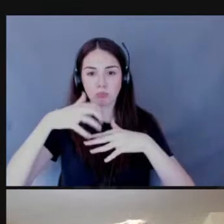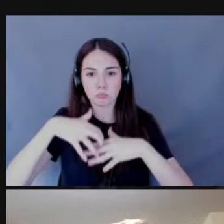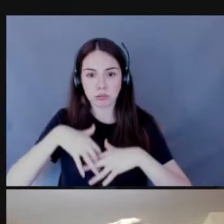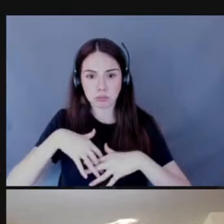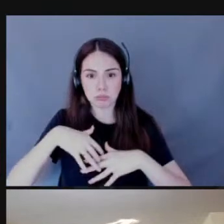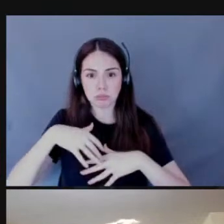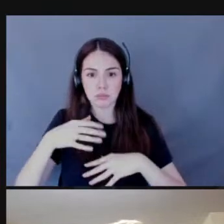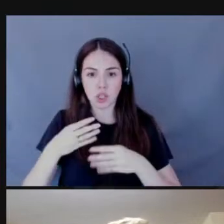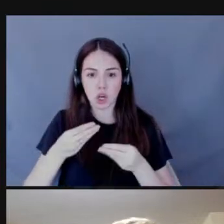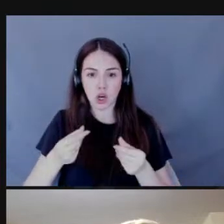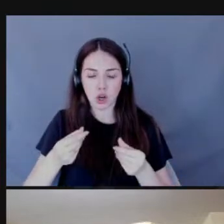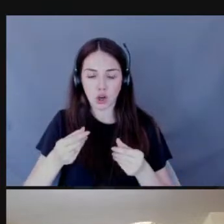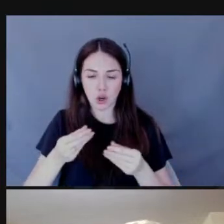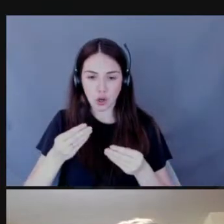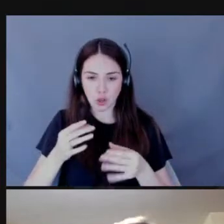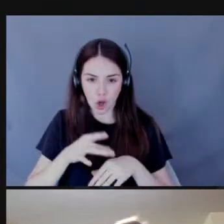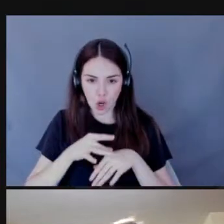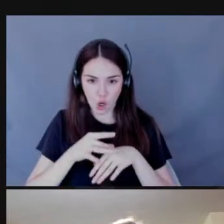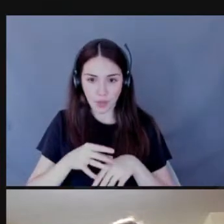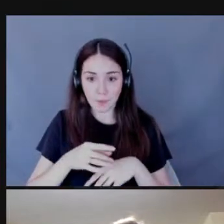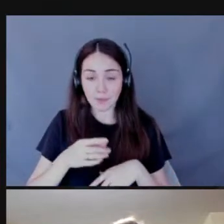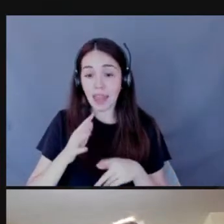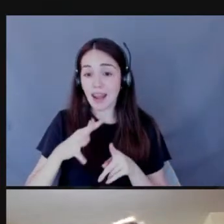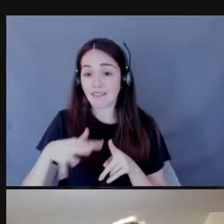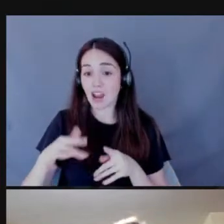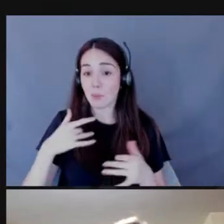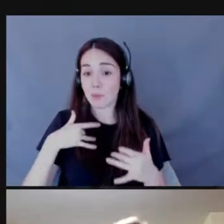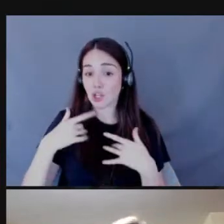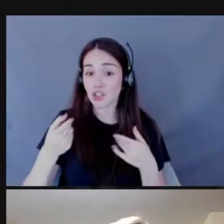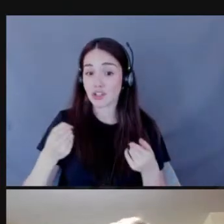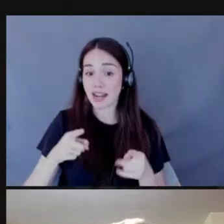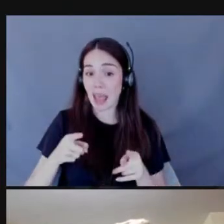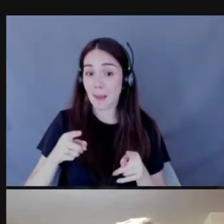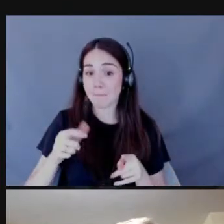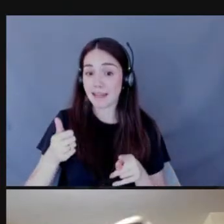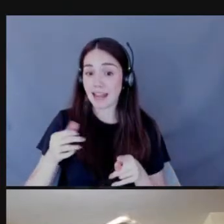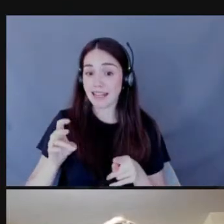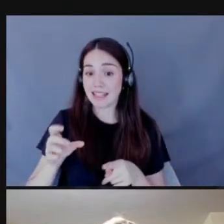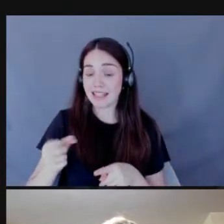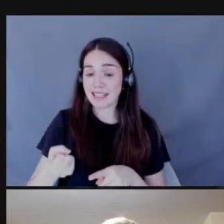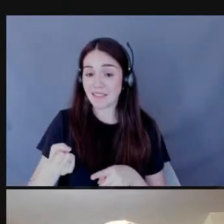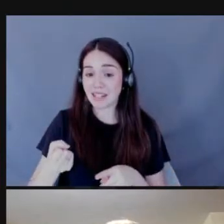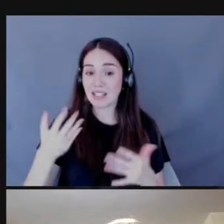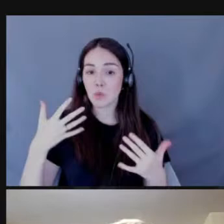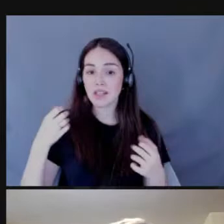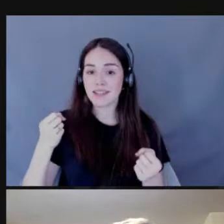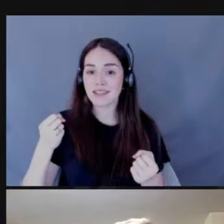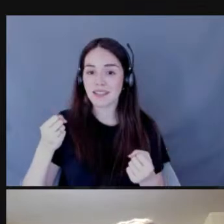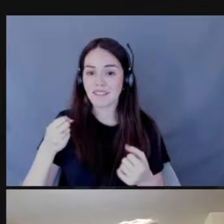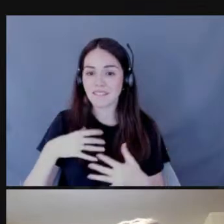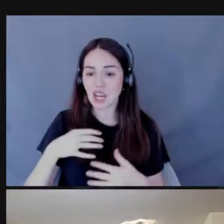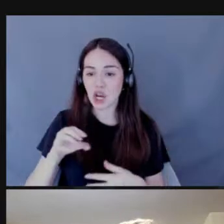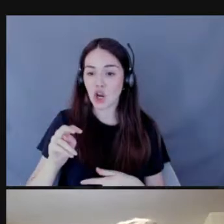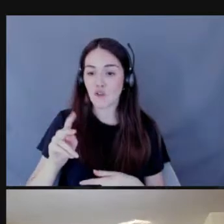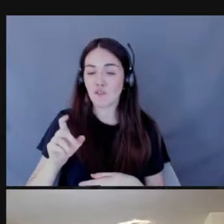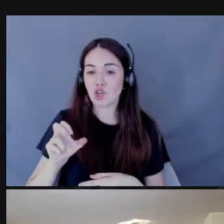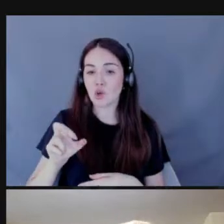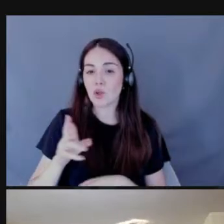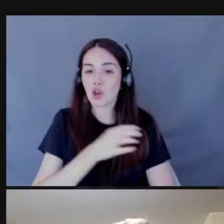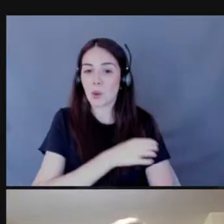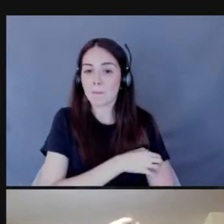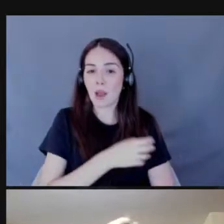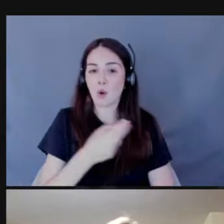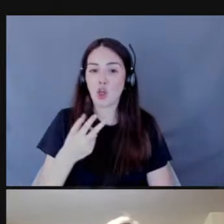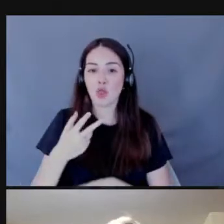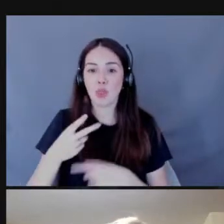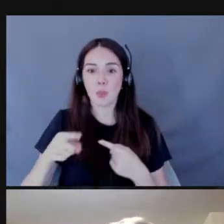big environmental concerns of the 70s, the fear of nuclear power, 3 Mile Island happens around the same time as